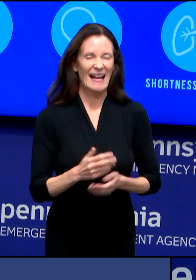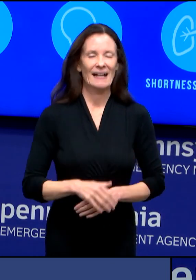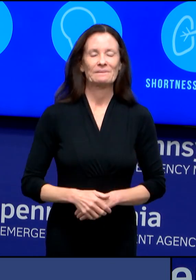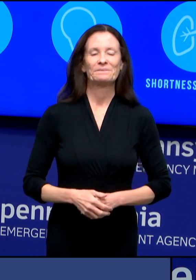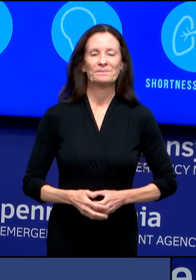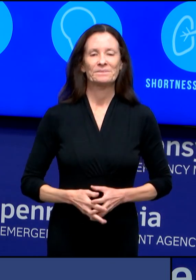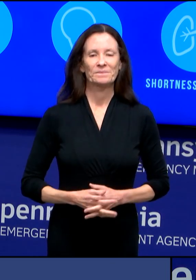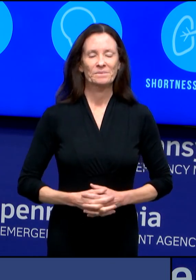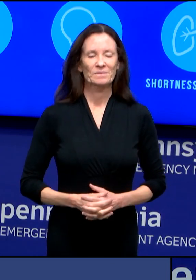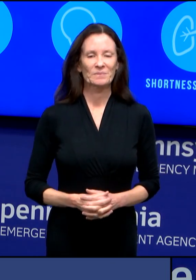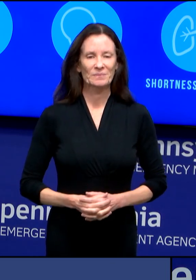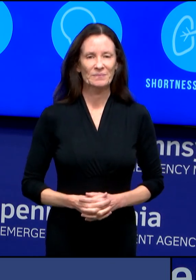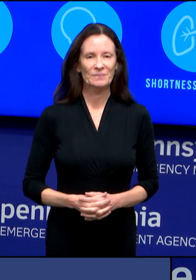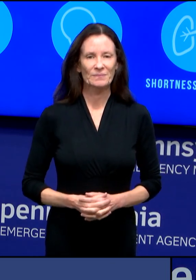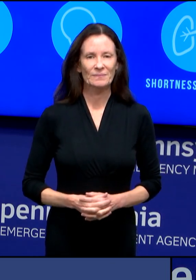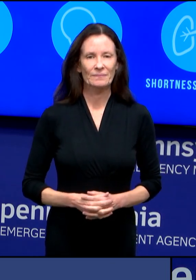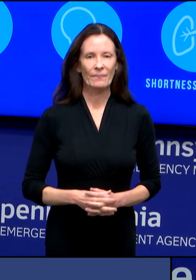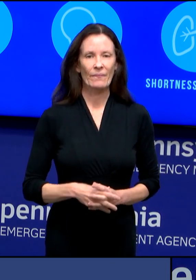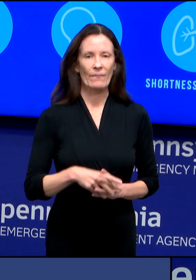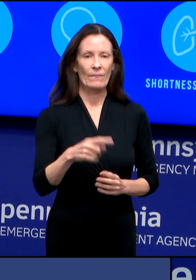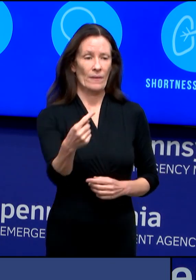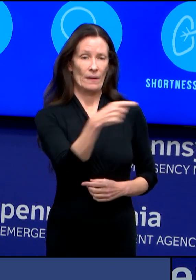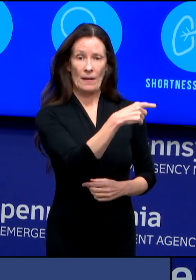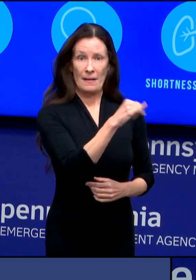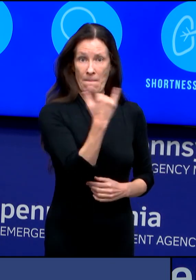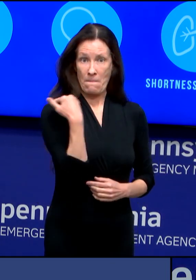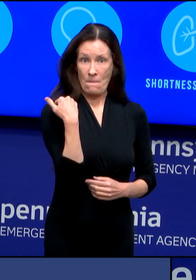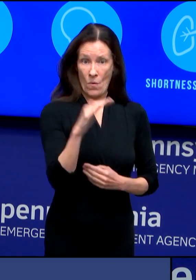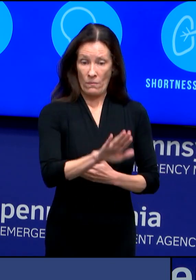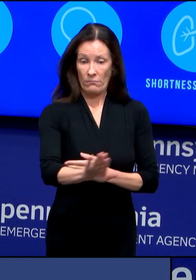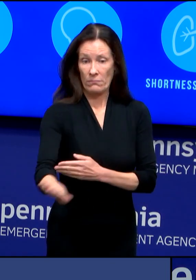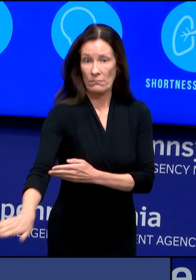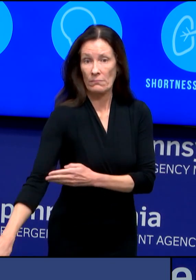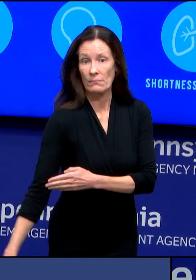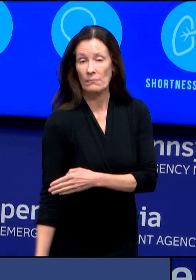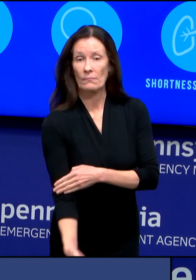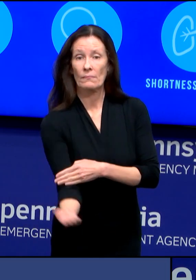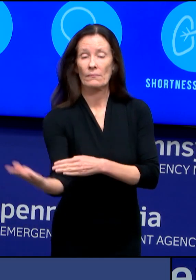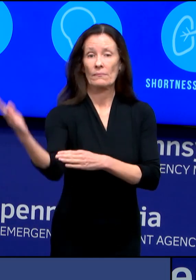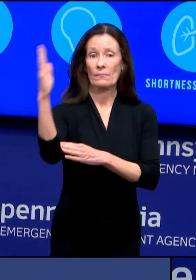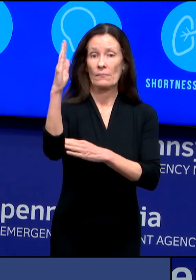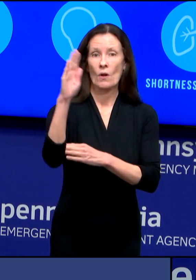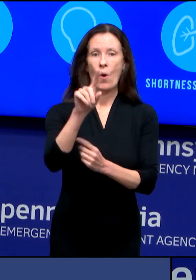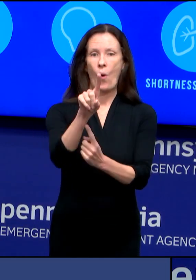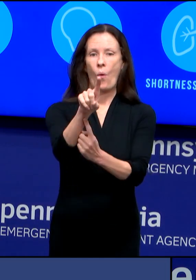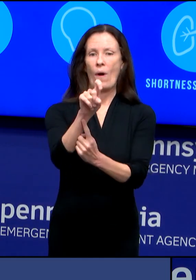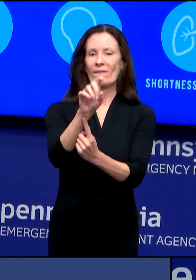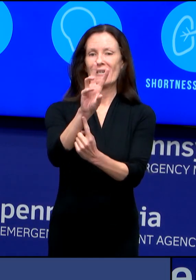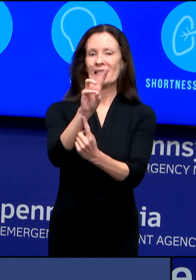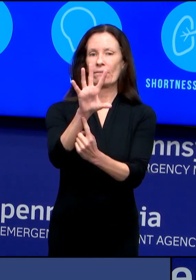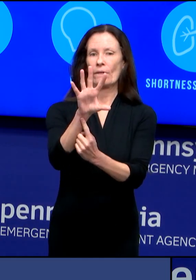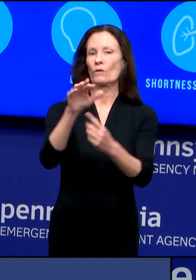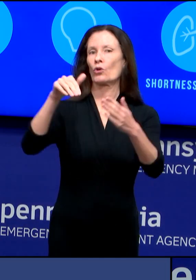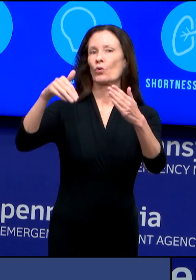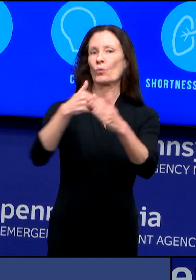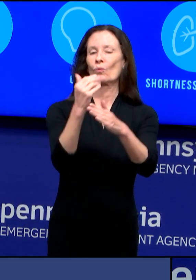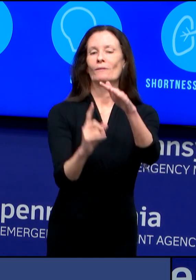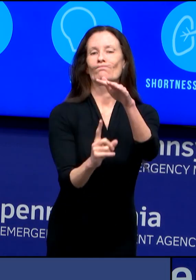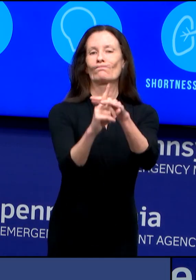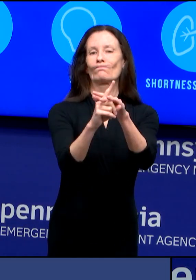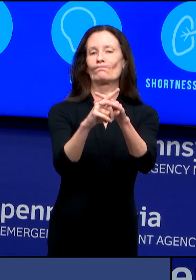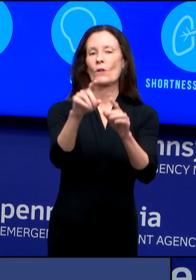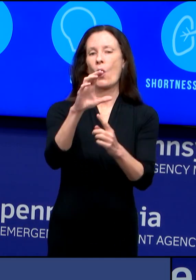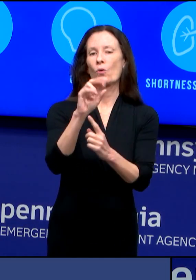As of 12 a.m. this morning, we have 165 new cases of COVID-19, bringing